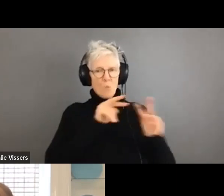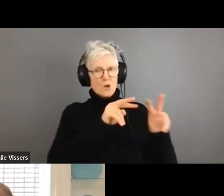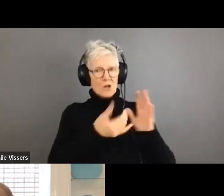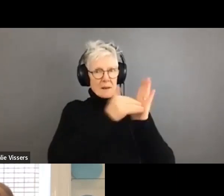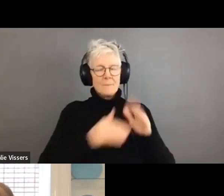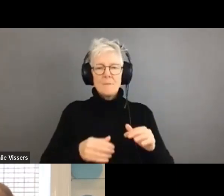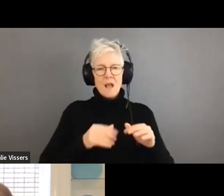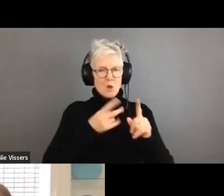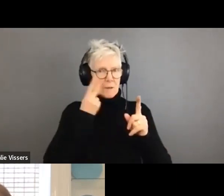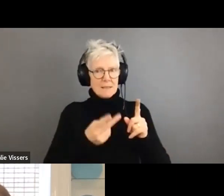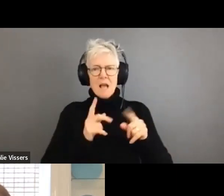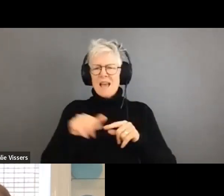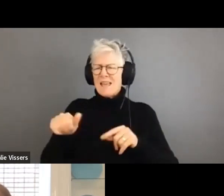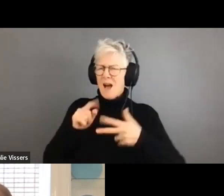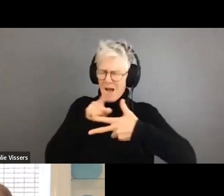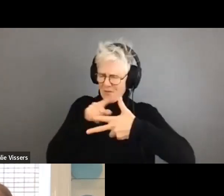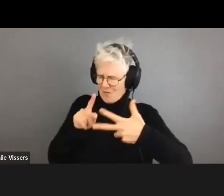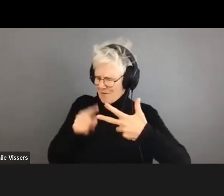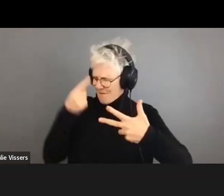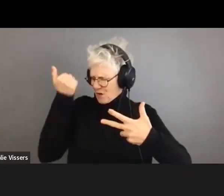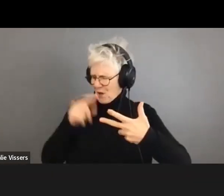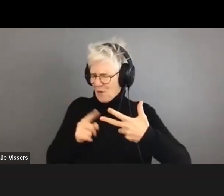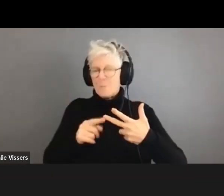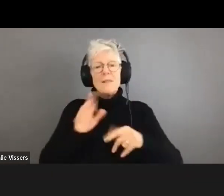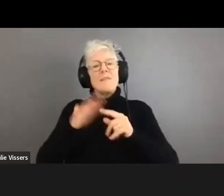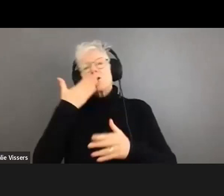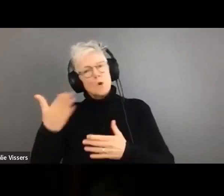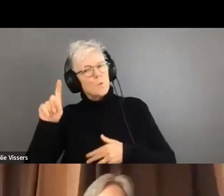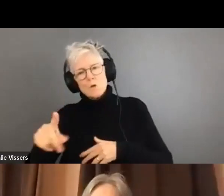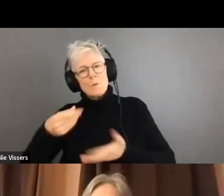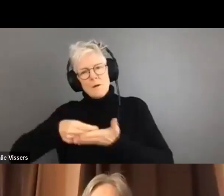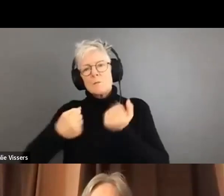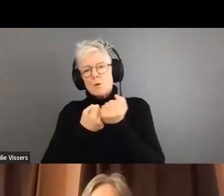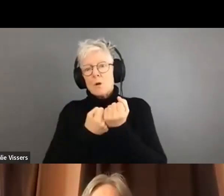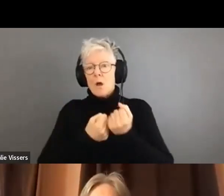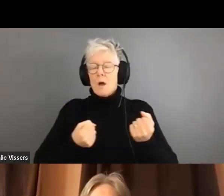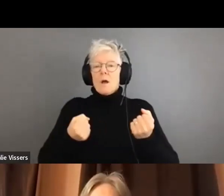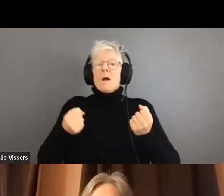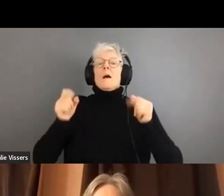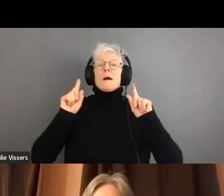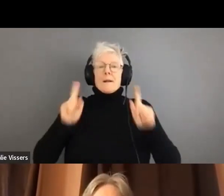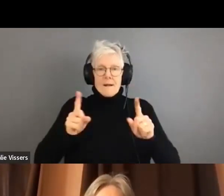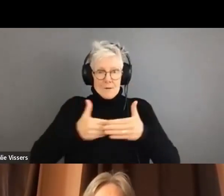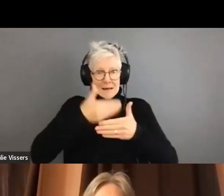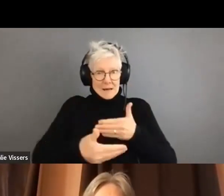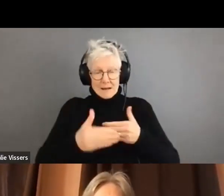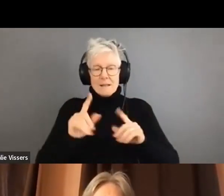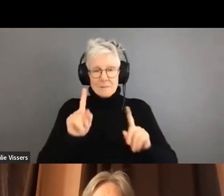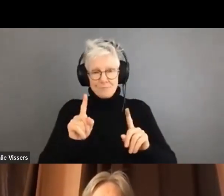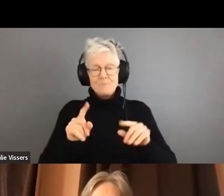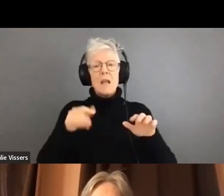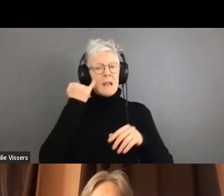part, but I believe that is, I'd have to look in my notes. But great question about sponsor. And okay, which leads into another thing. If you're gonna